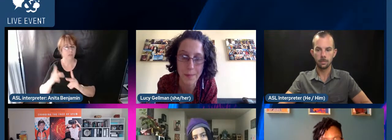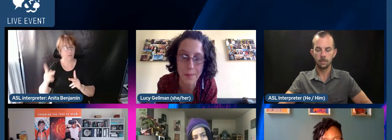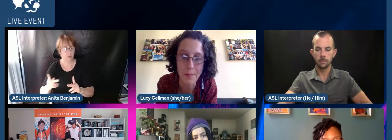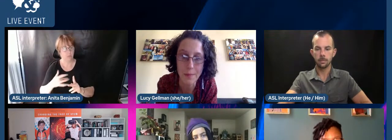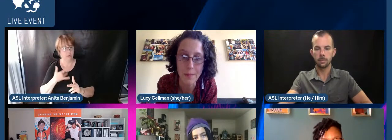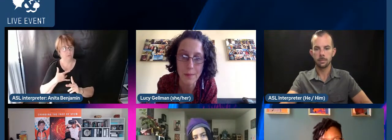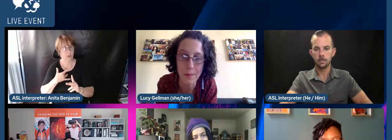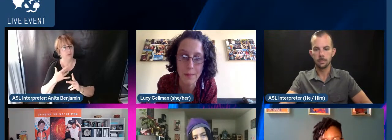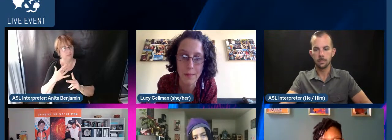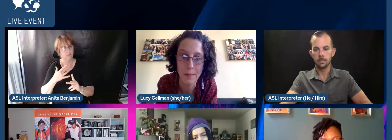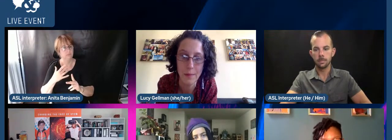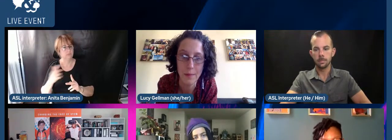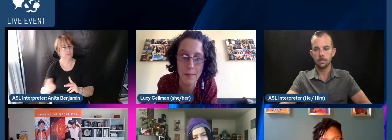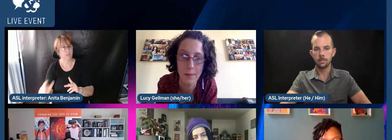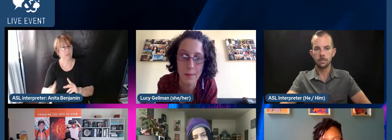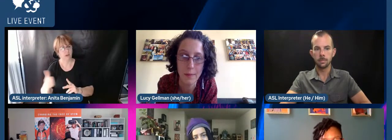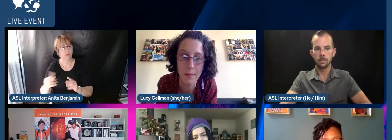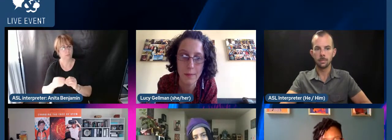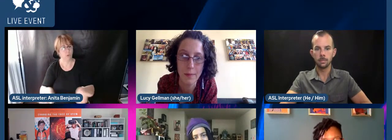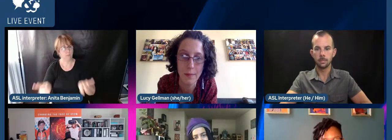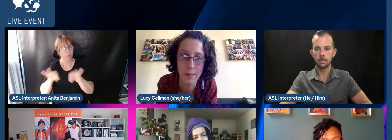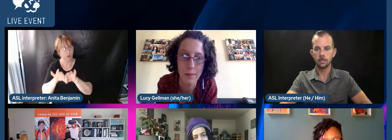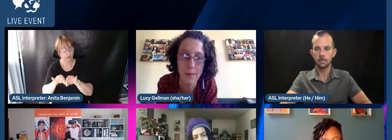to put there. Claudia,